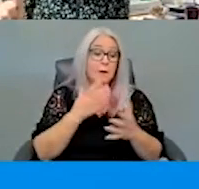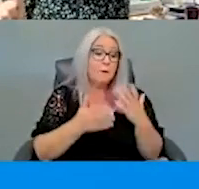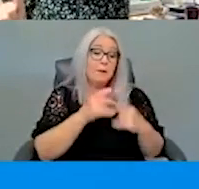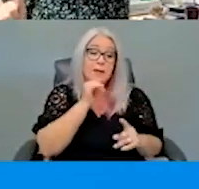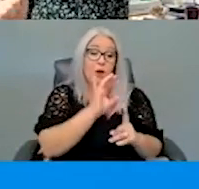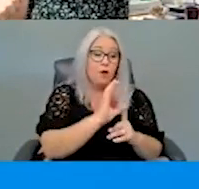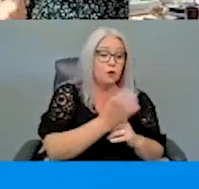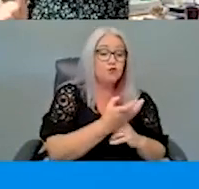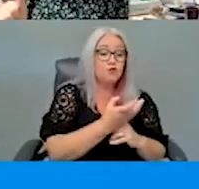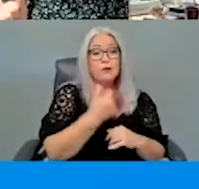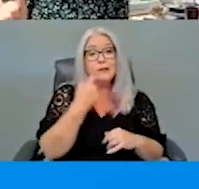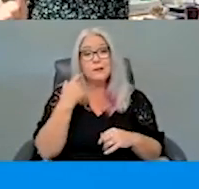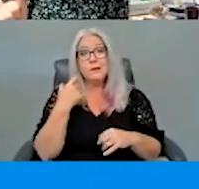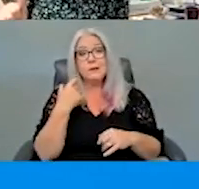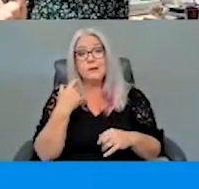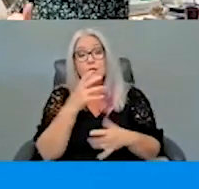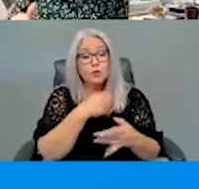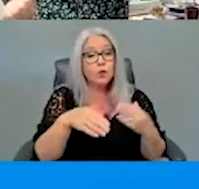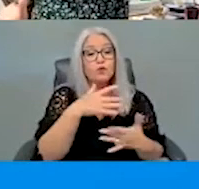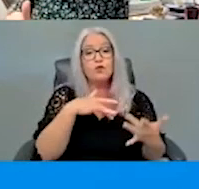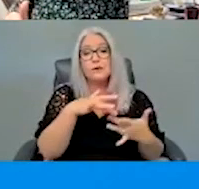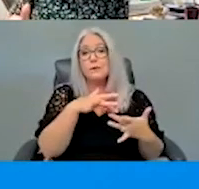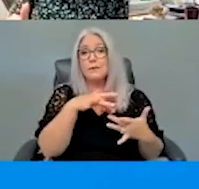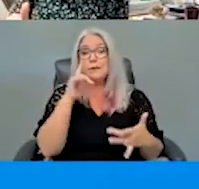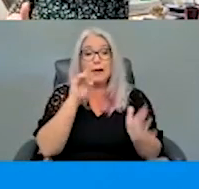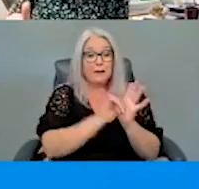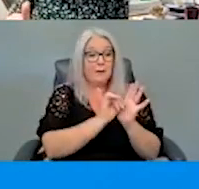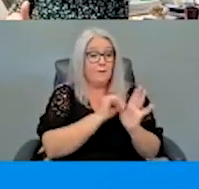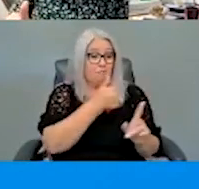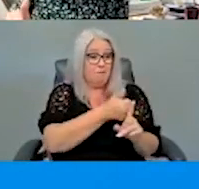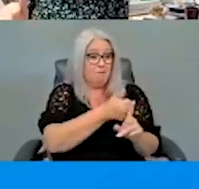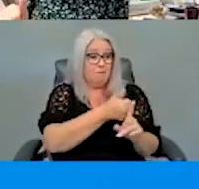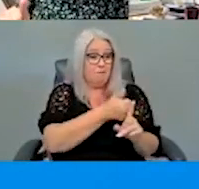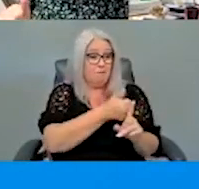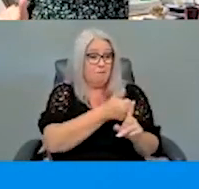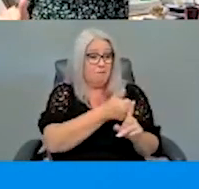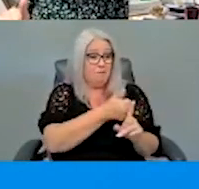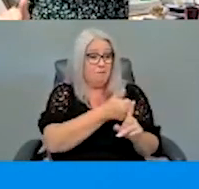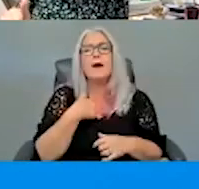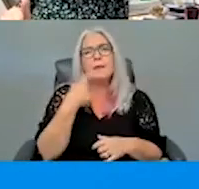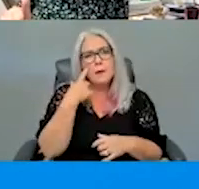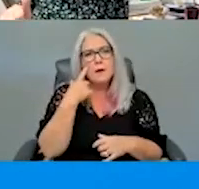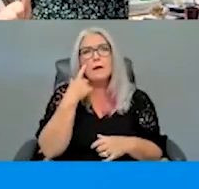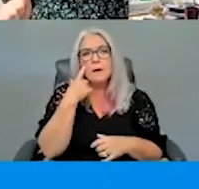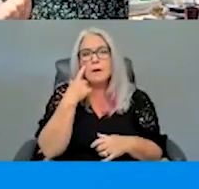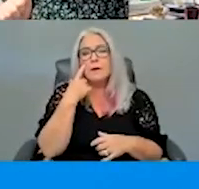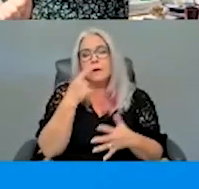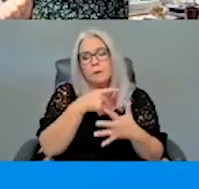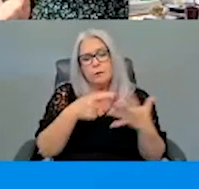socially identify as having a disability, which I think we've talked about up to this point, the many reasons why